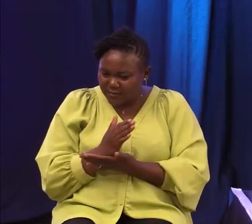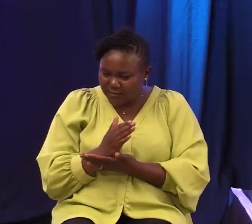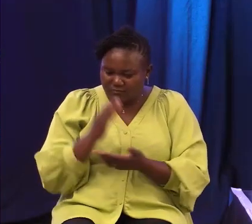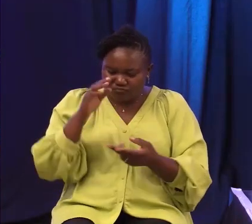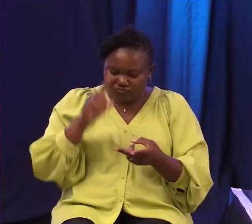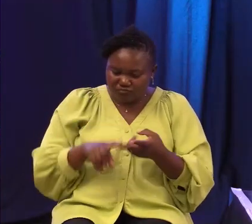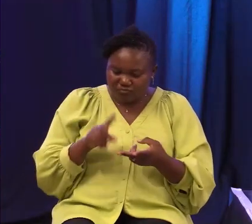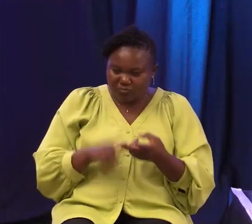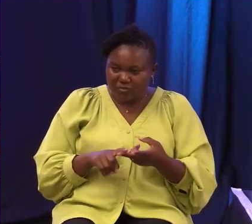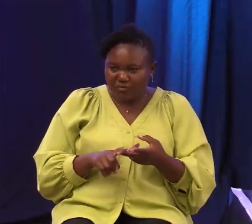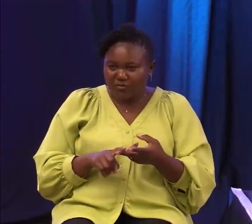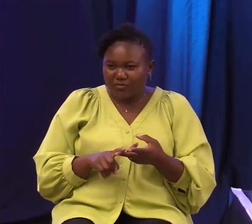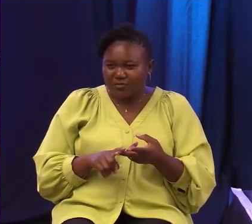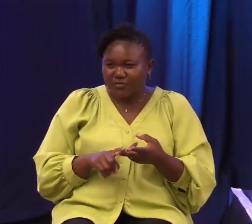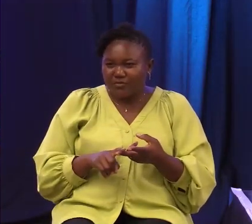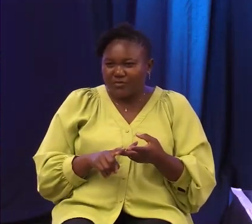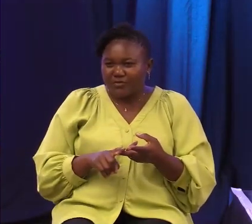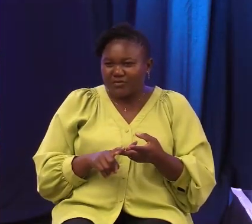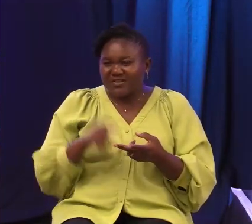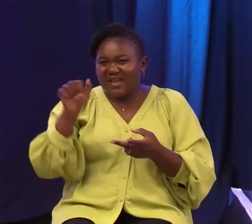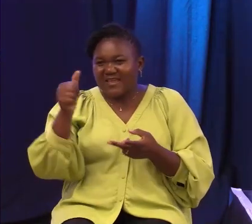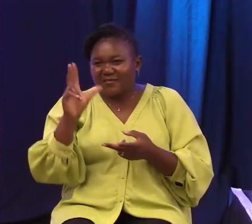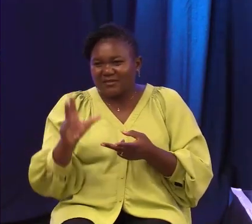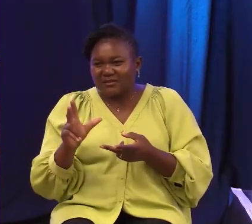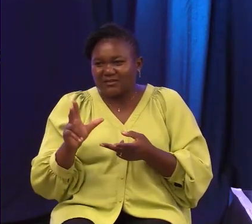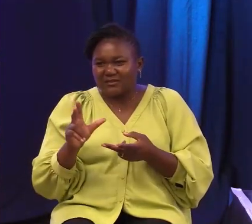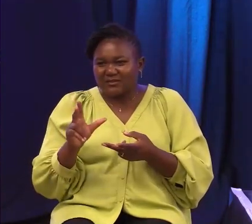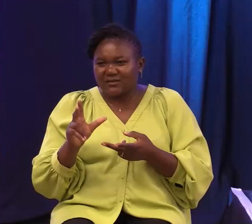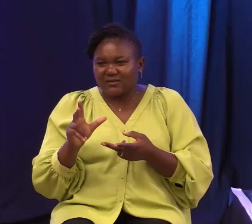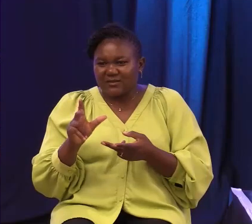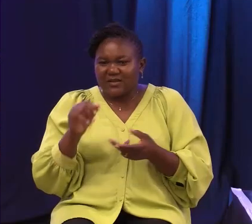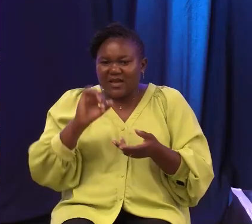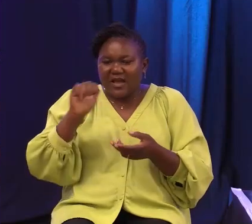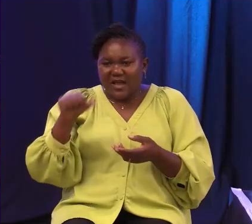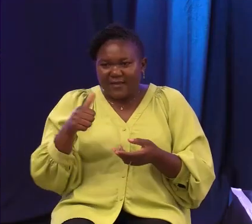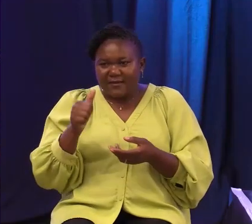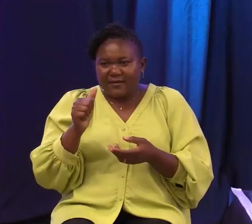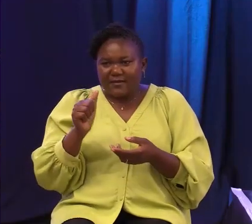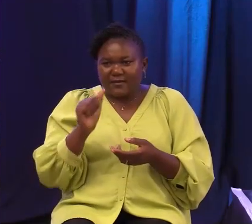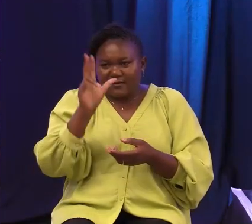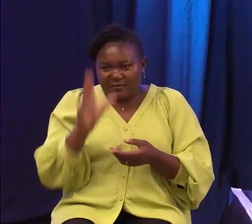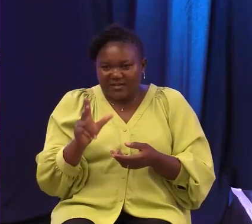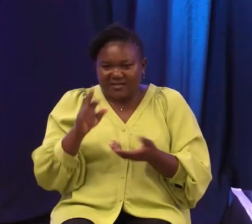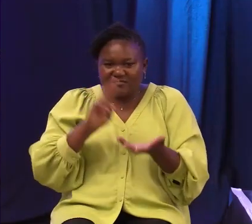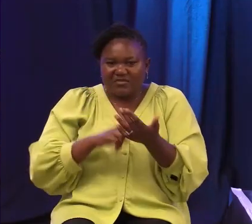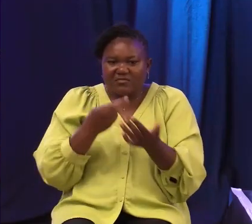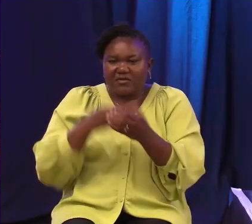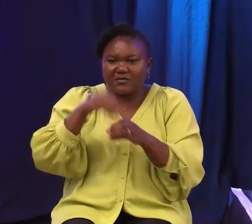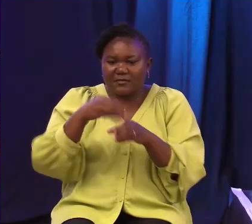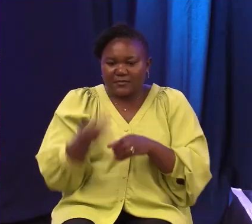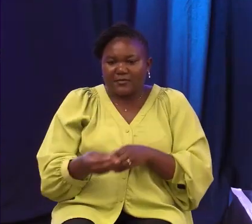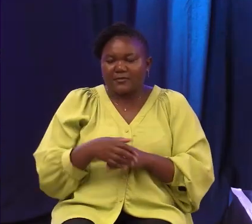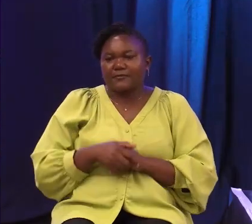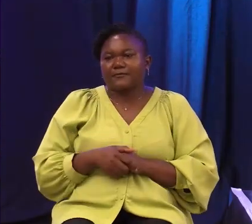another to have a right and someone else to act on it on your behalf. The point